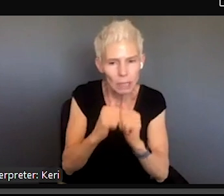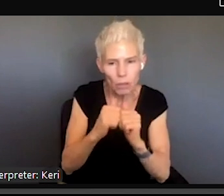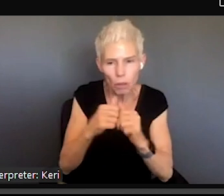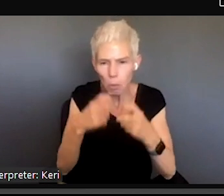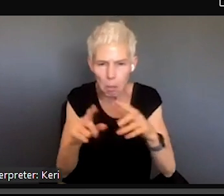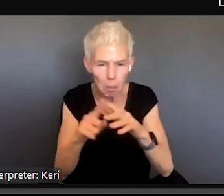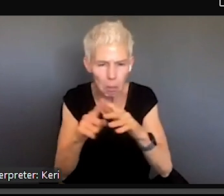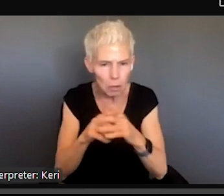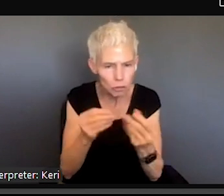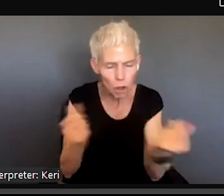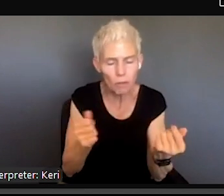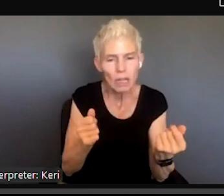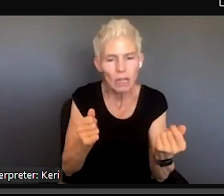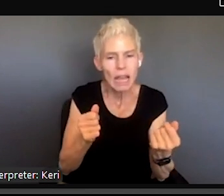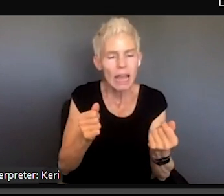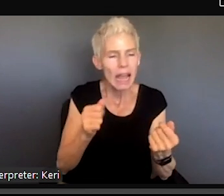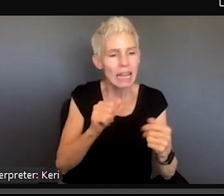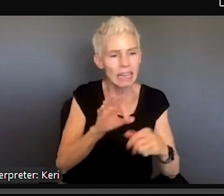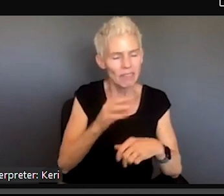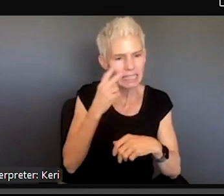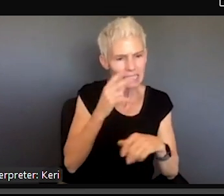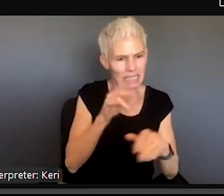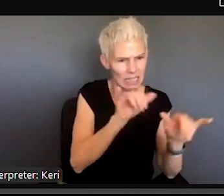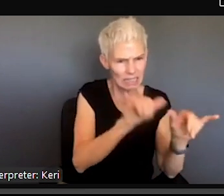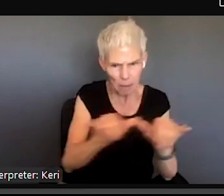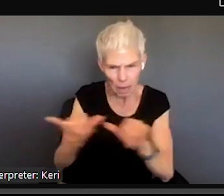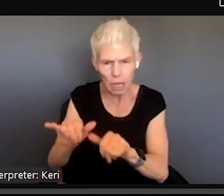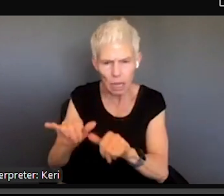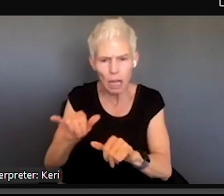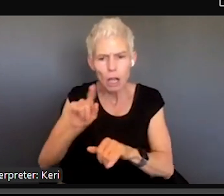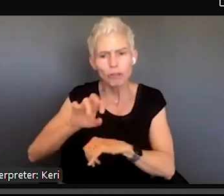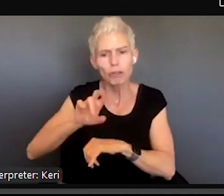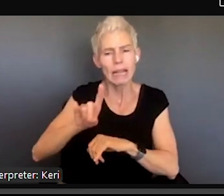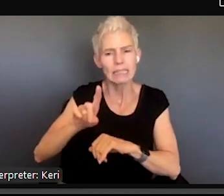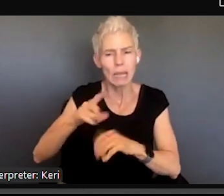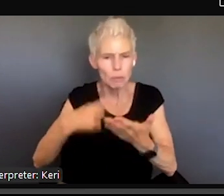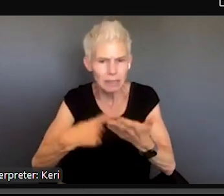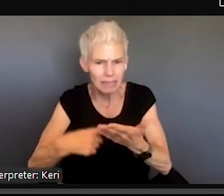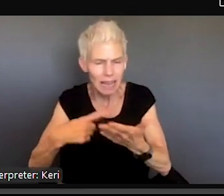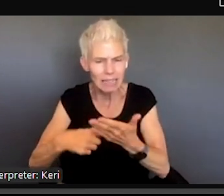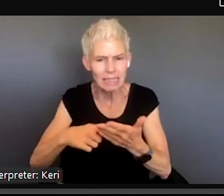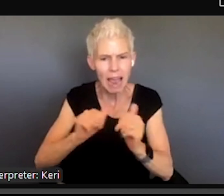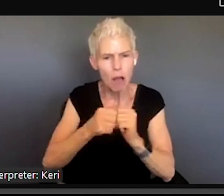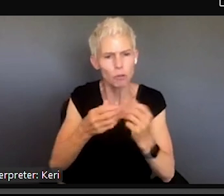when they see trends. But it's such an incredible partnership. And what you'll see on the next slide